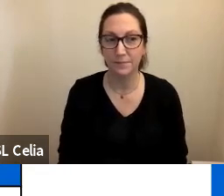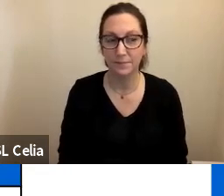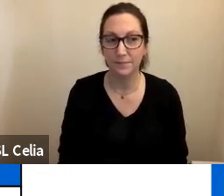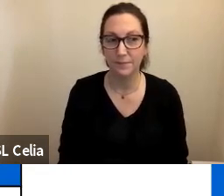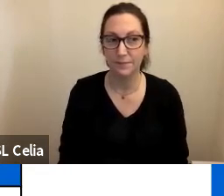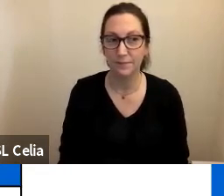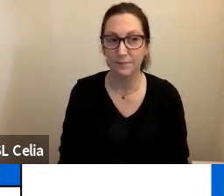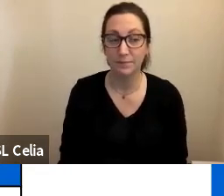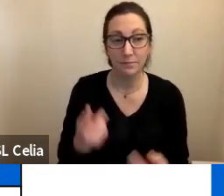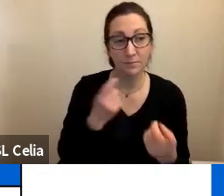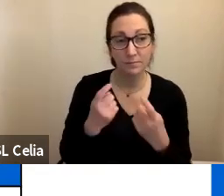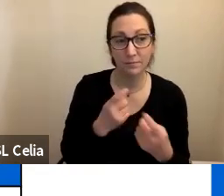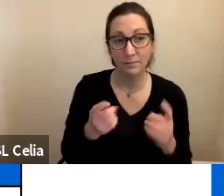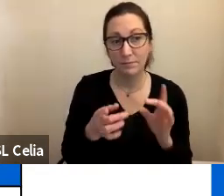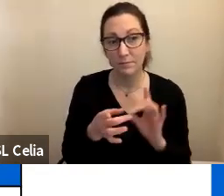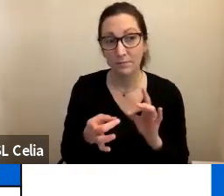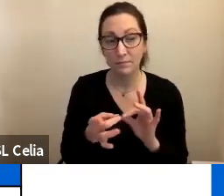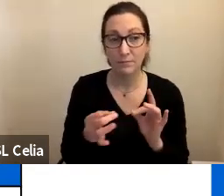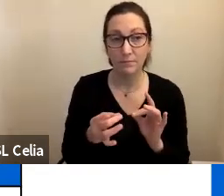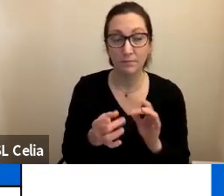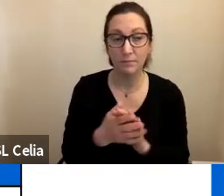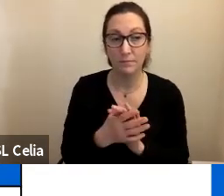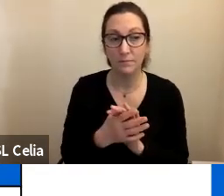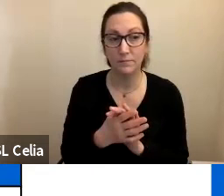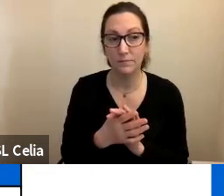Any questions on this slide?